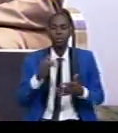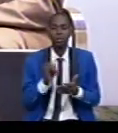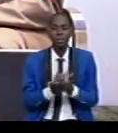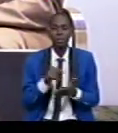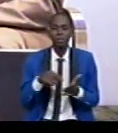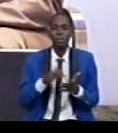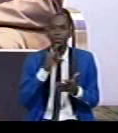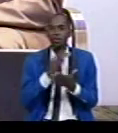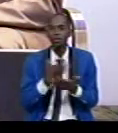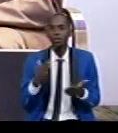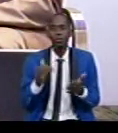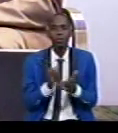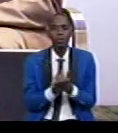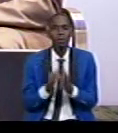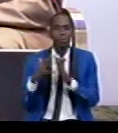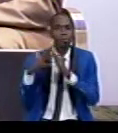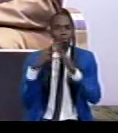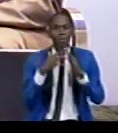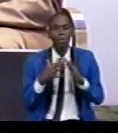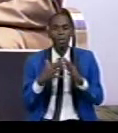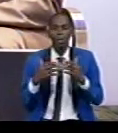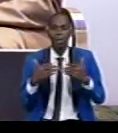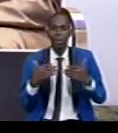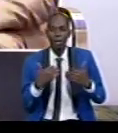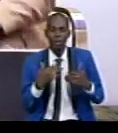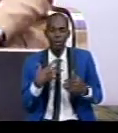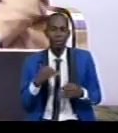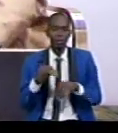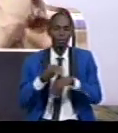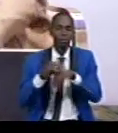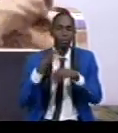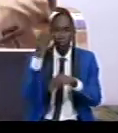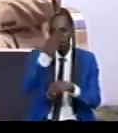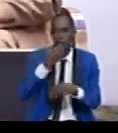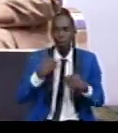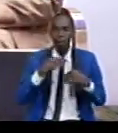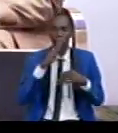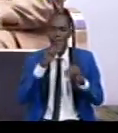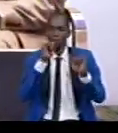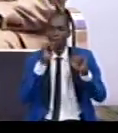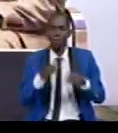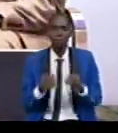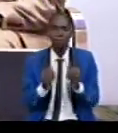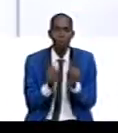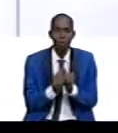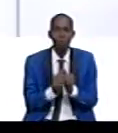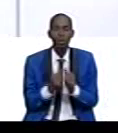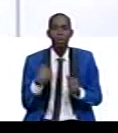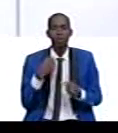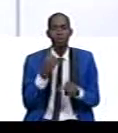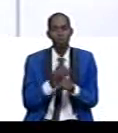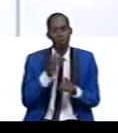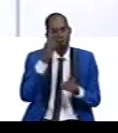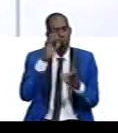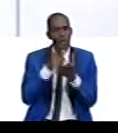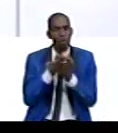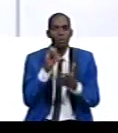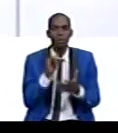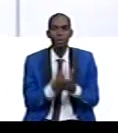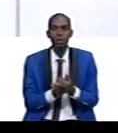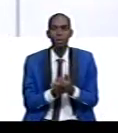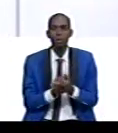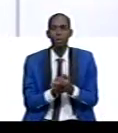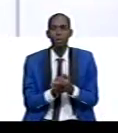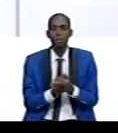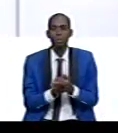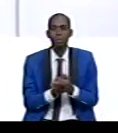that America can be blessed with, Europe can be blessed with, your family with Europe, and we just trust that the fire is going